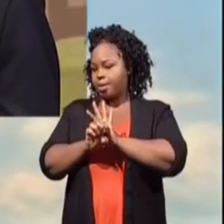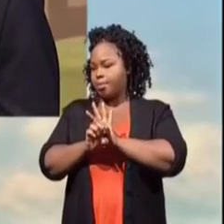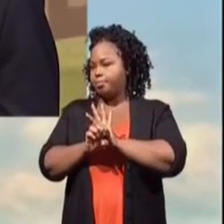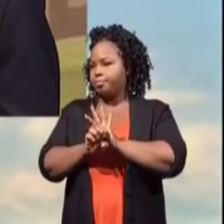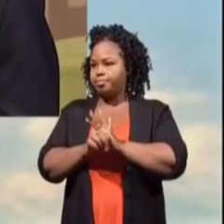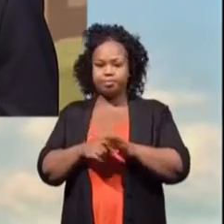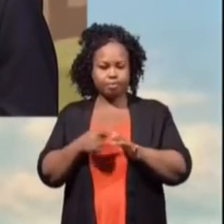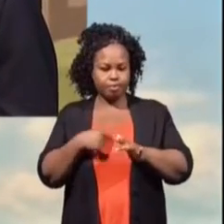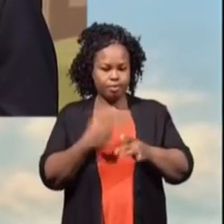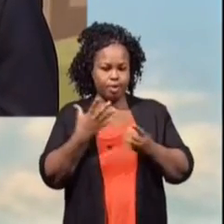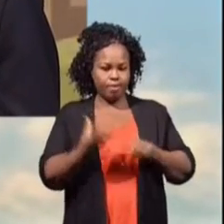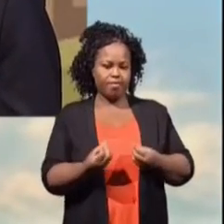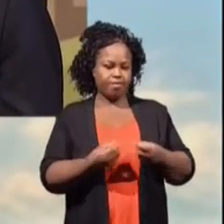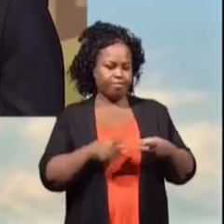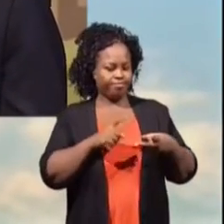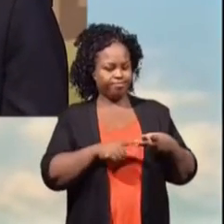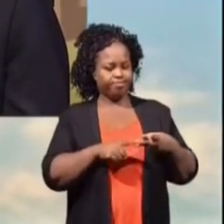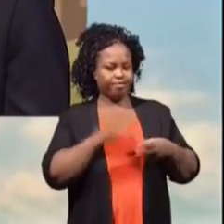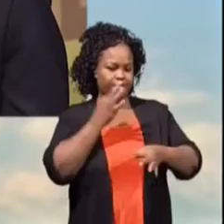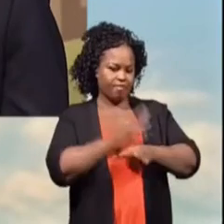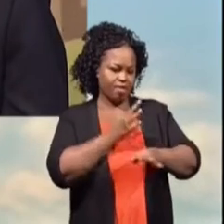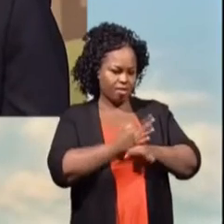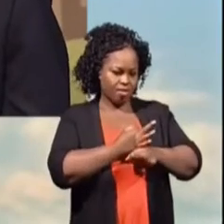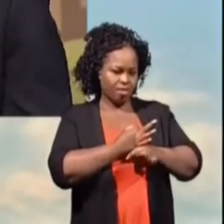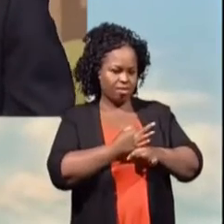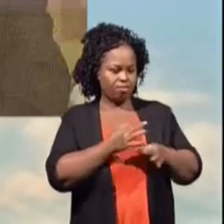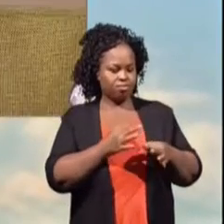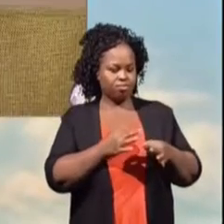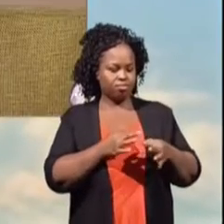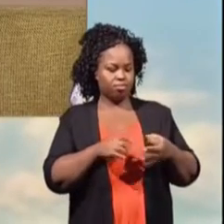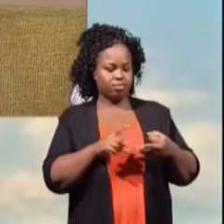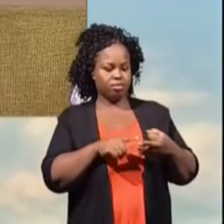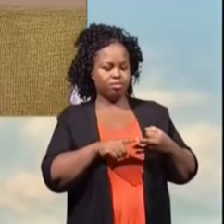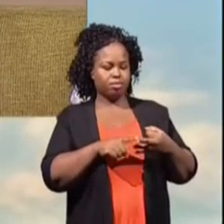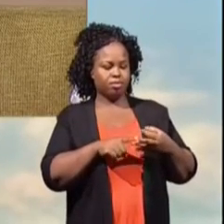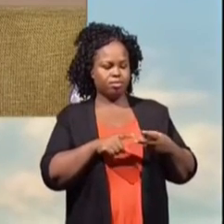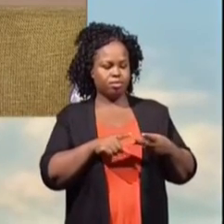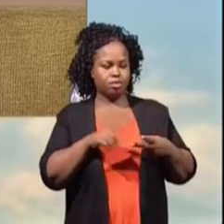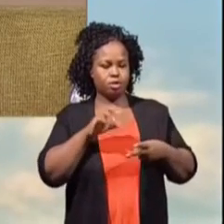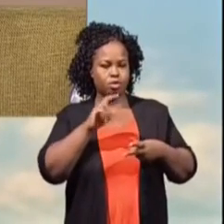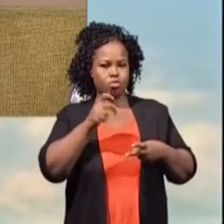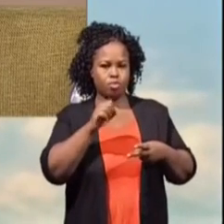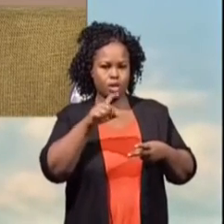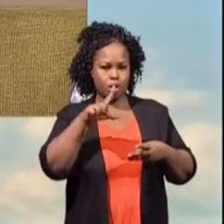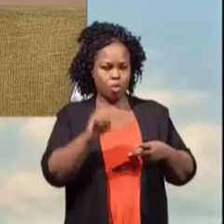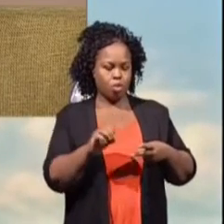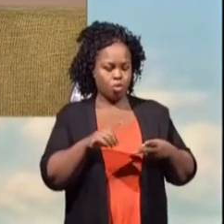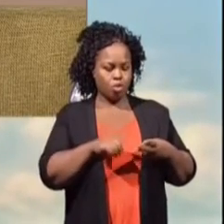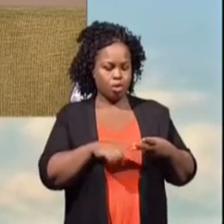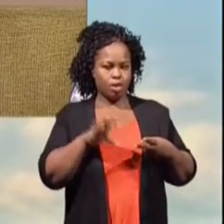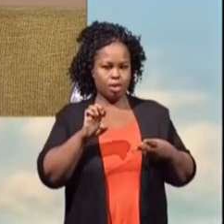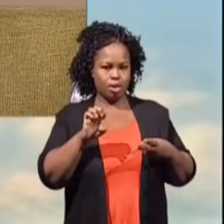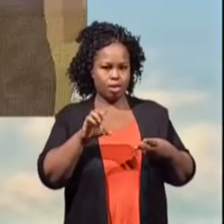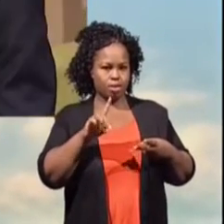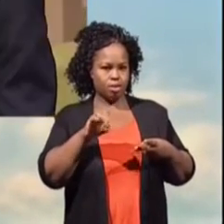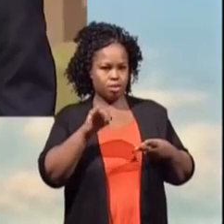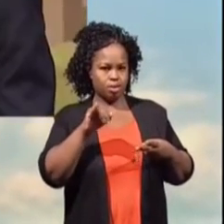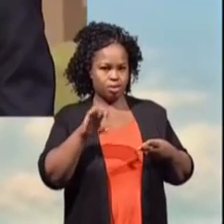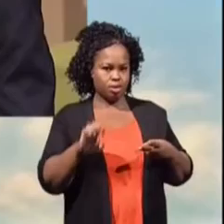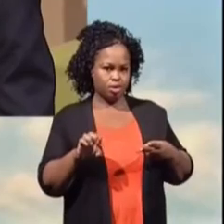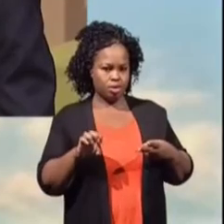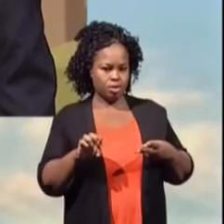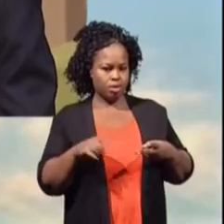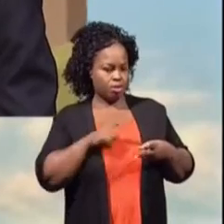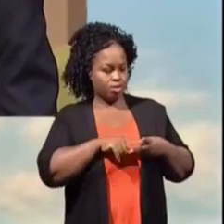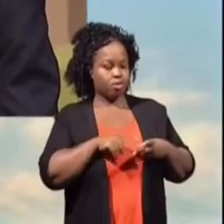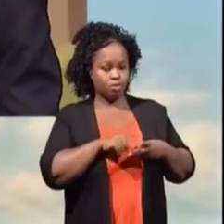have a father, a friend, that two in fact kinda thing umalo le bra Eddie at